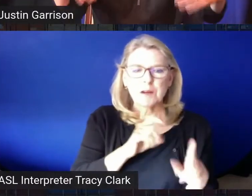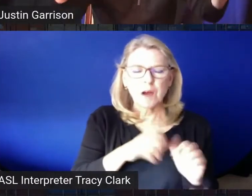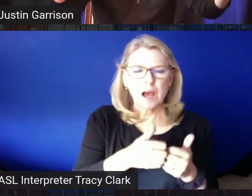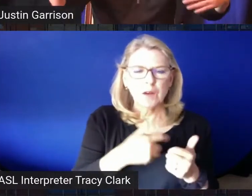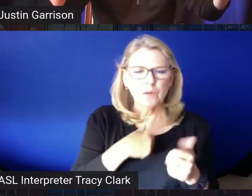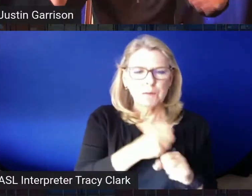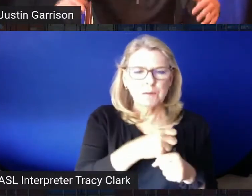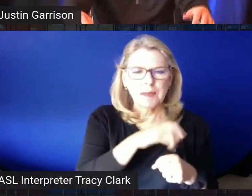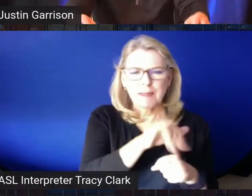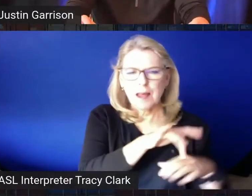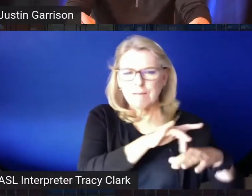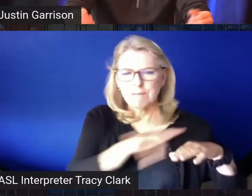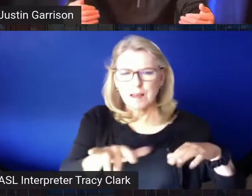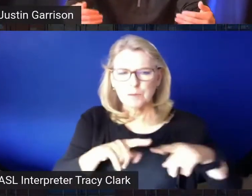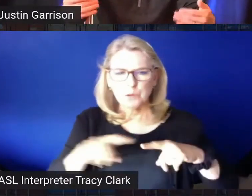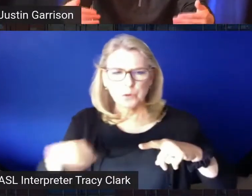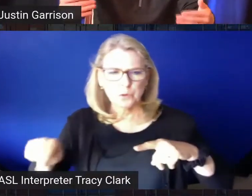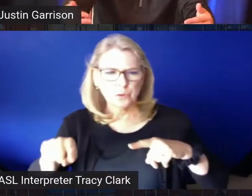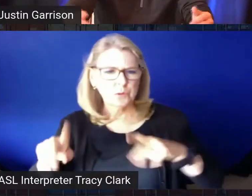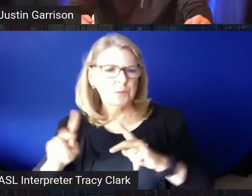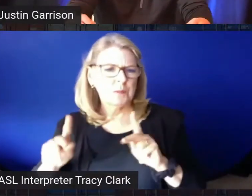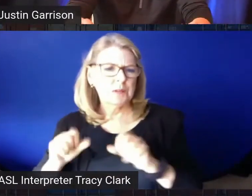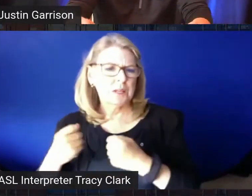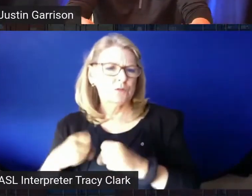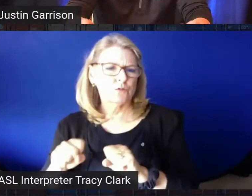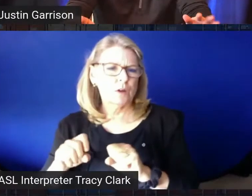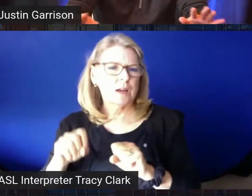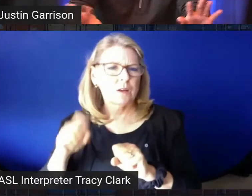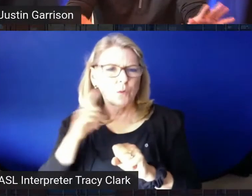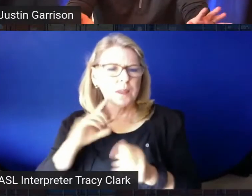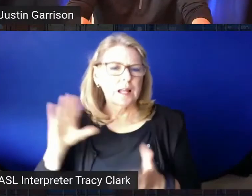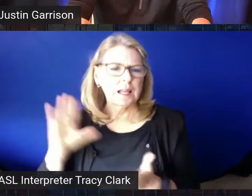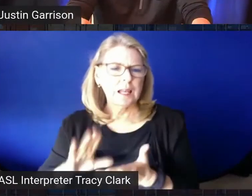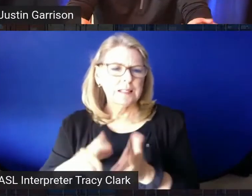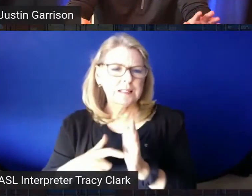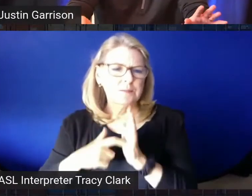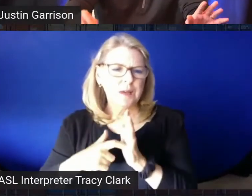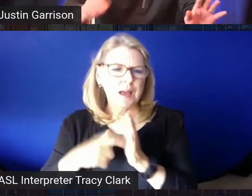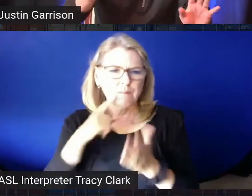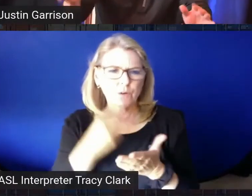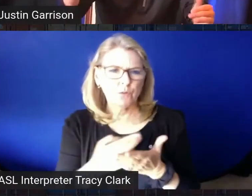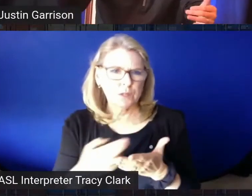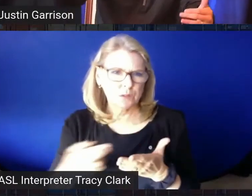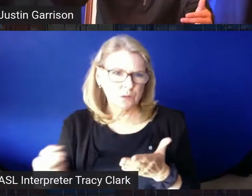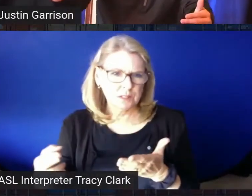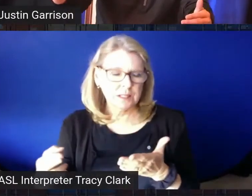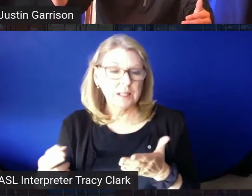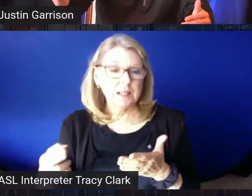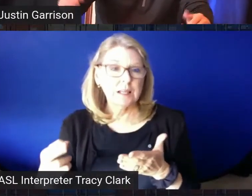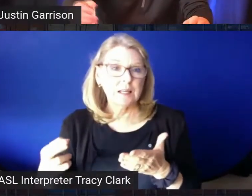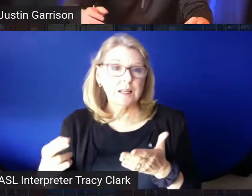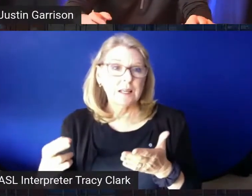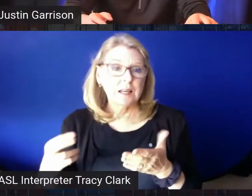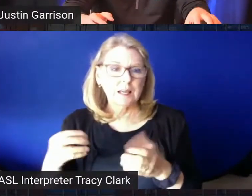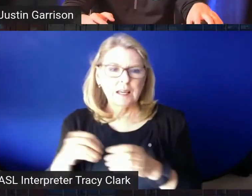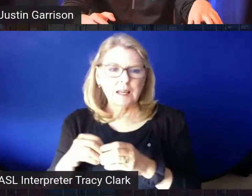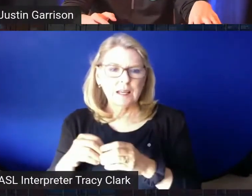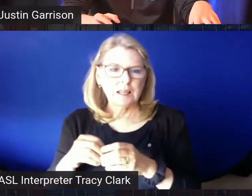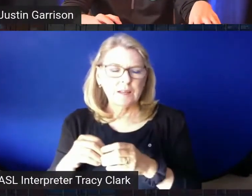less, less demand for resources necessarily in an entire environment that's like production ready.